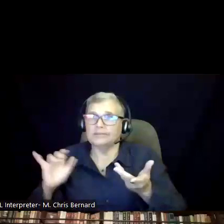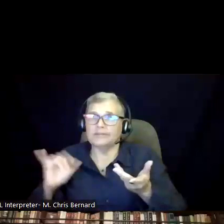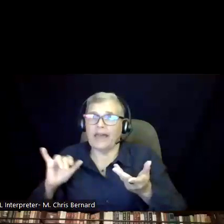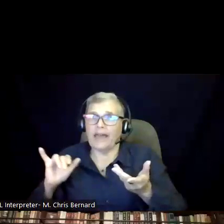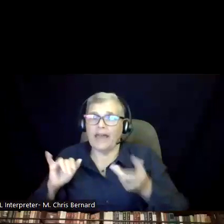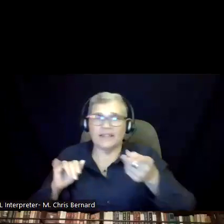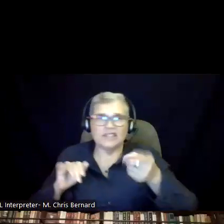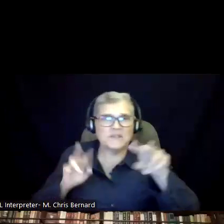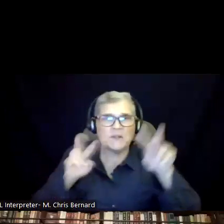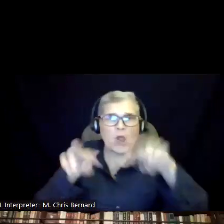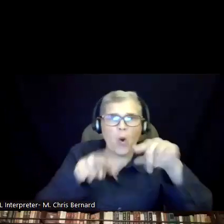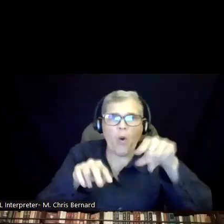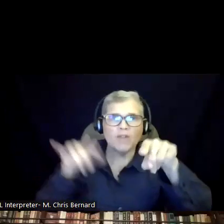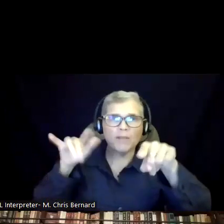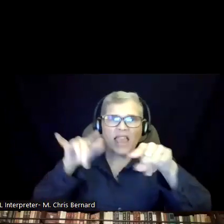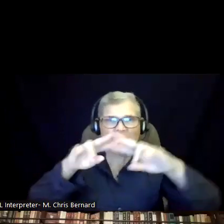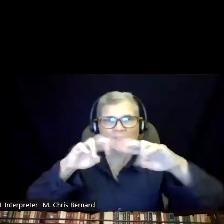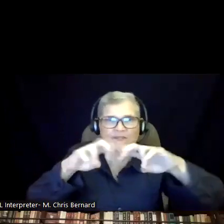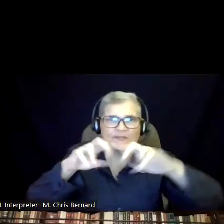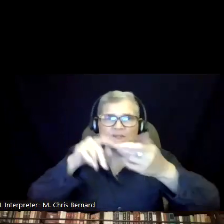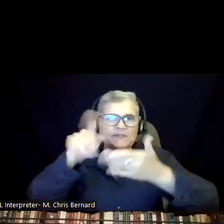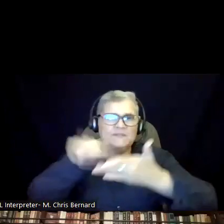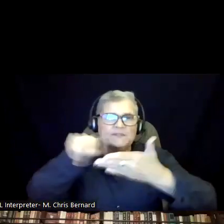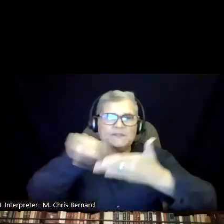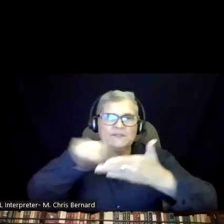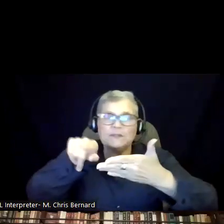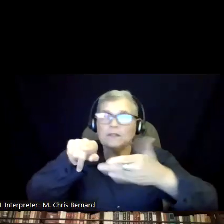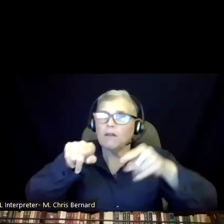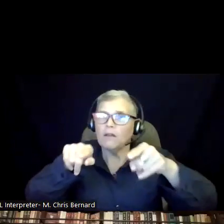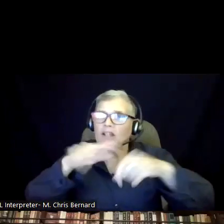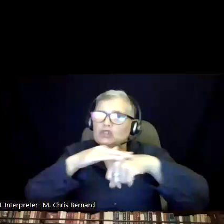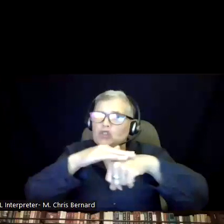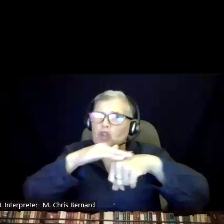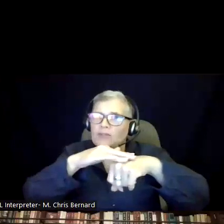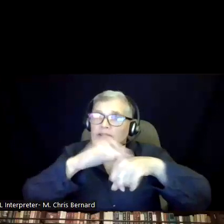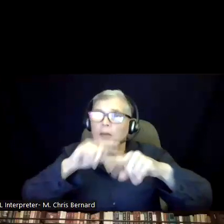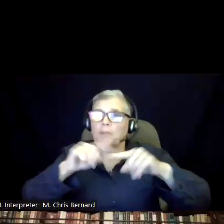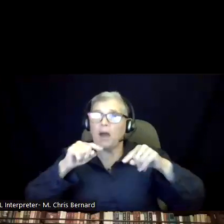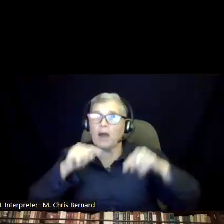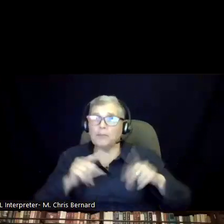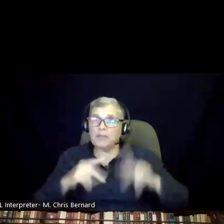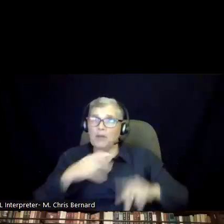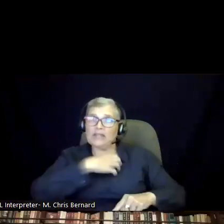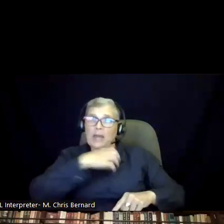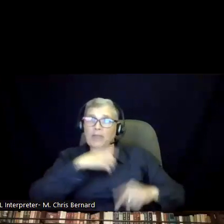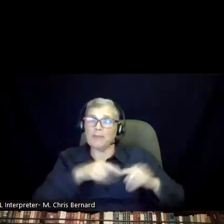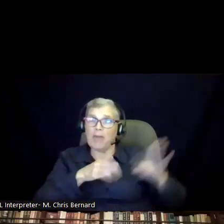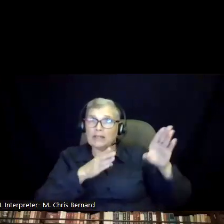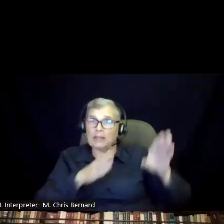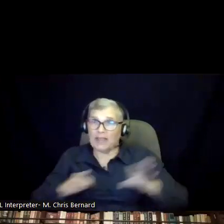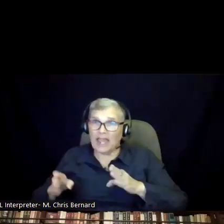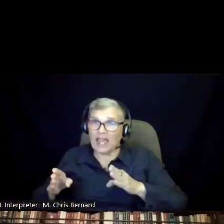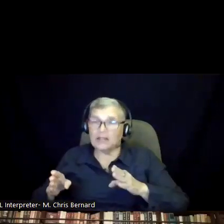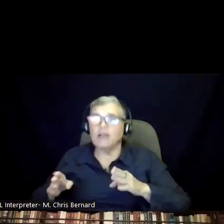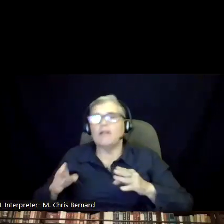airplane, is really about something deeper. It's about what's that model is representing.